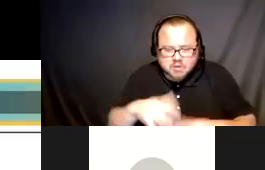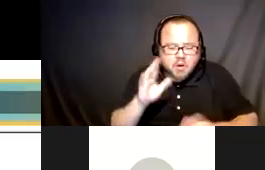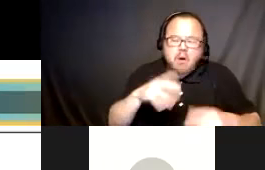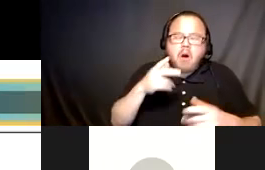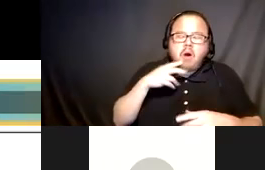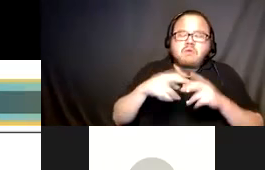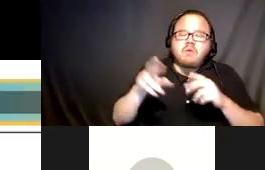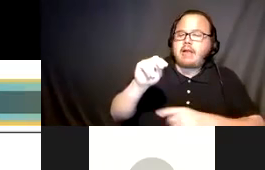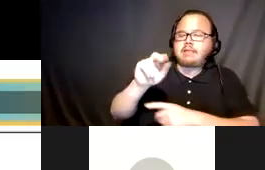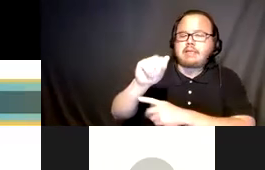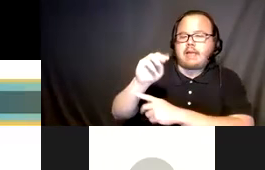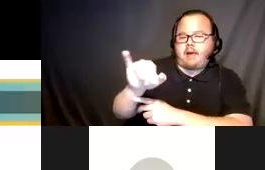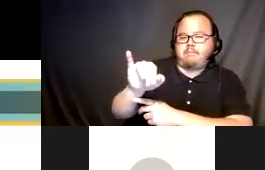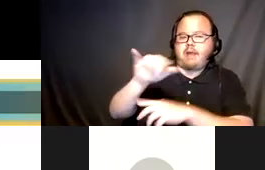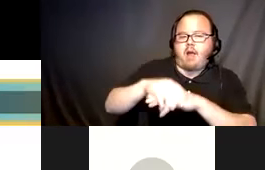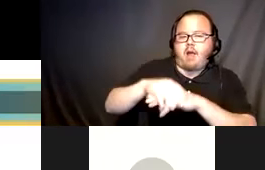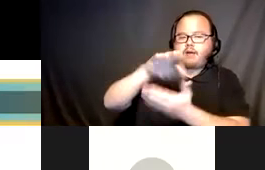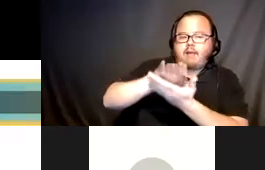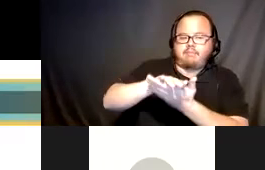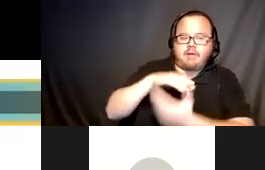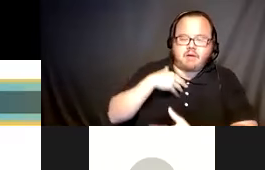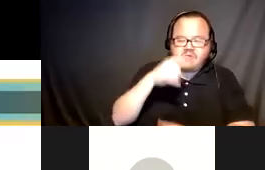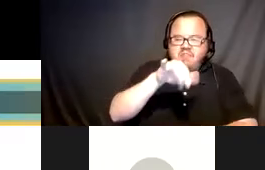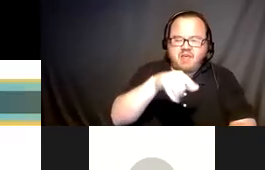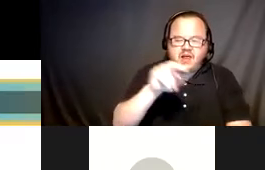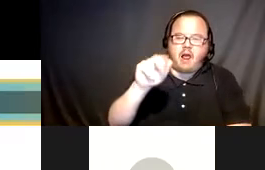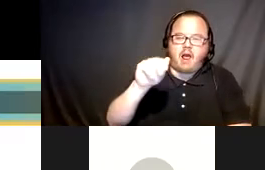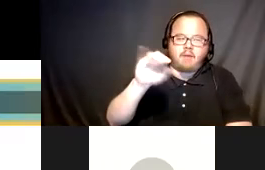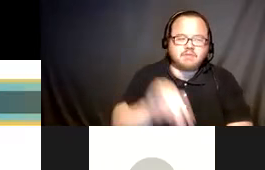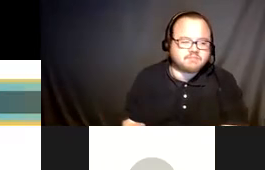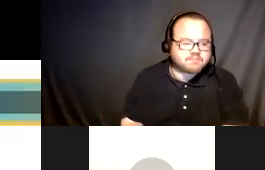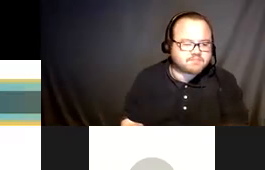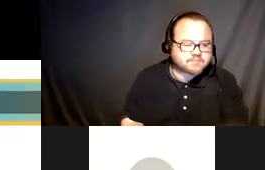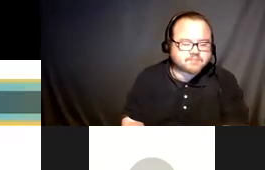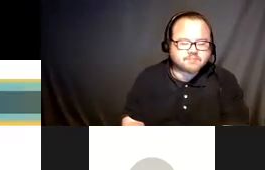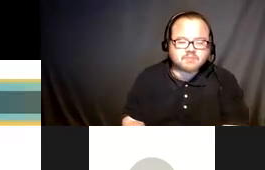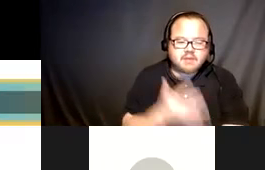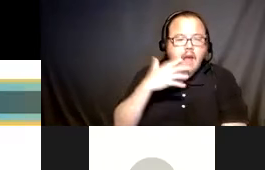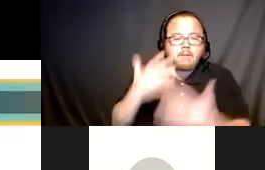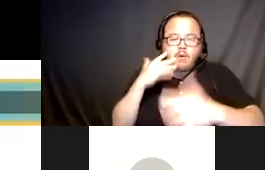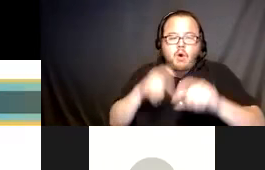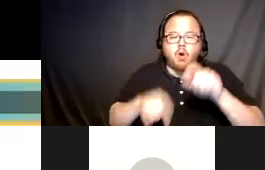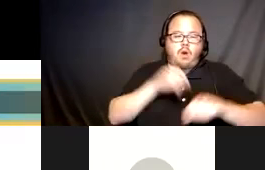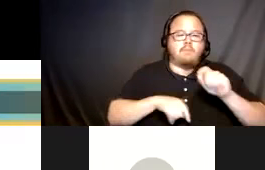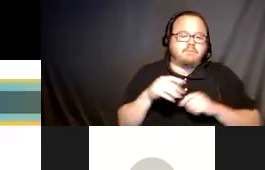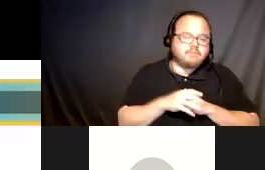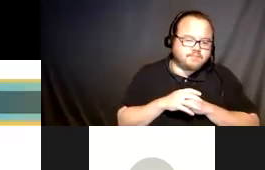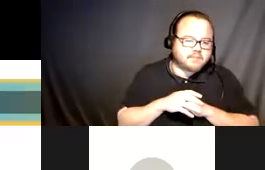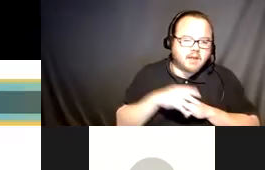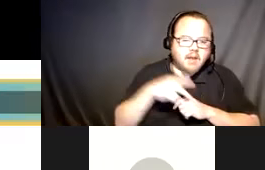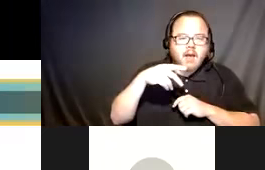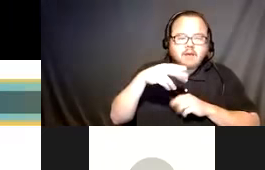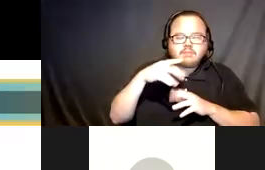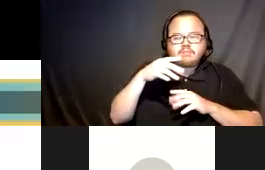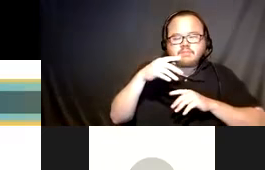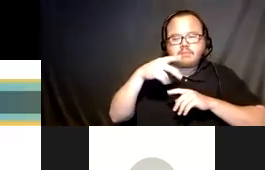was the one I was going to spend more time on as well. Okay. And then we may actually go back to Kat for Gen Up because she's worked